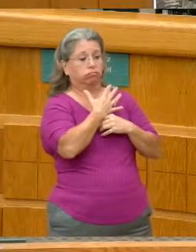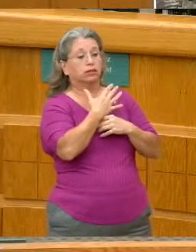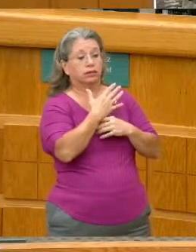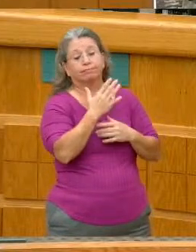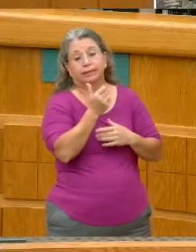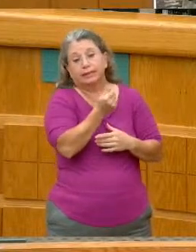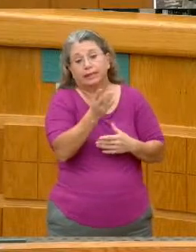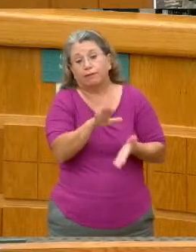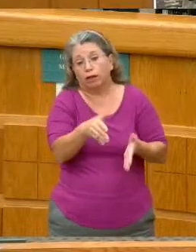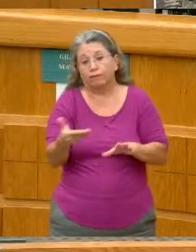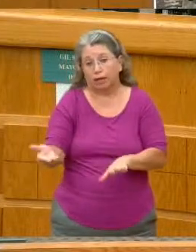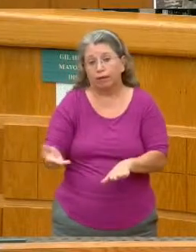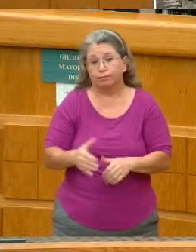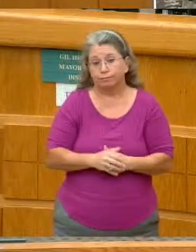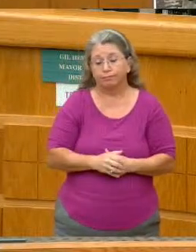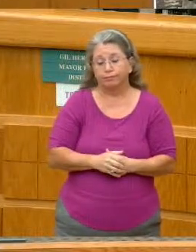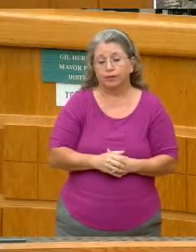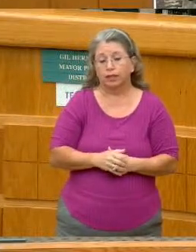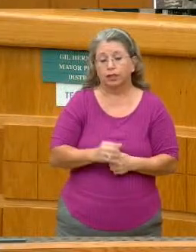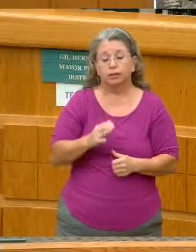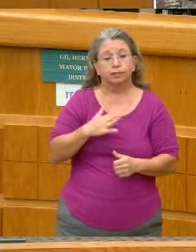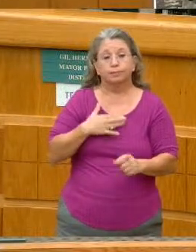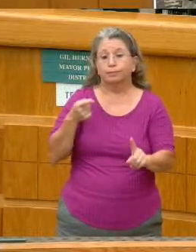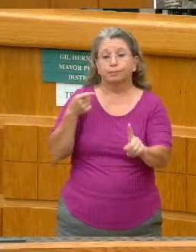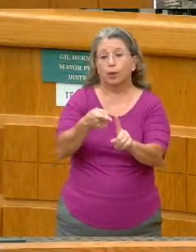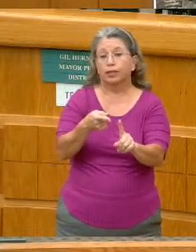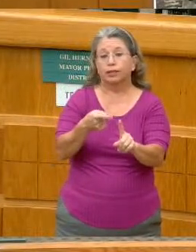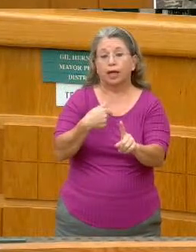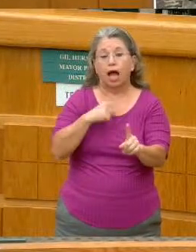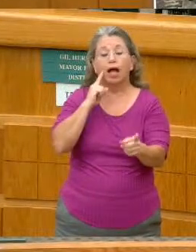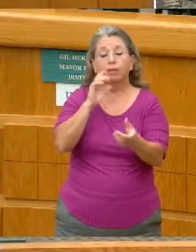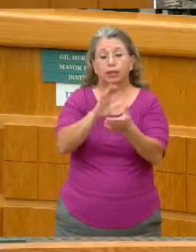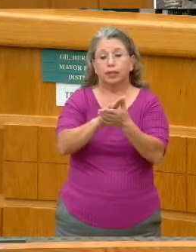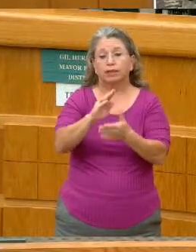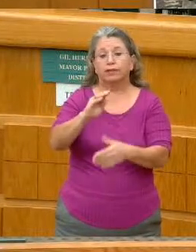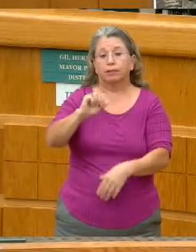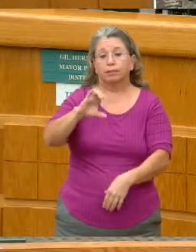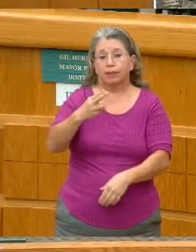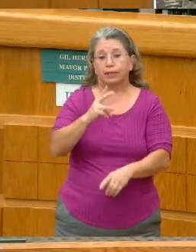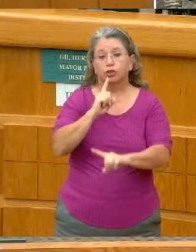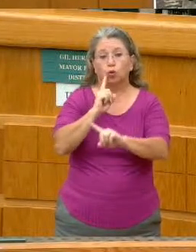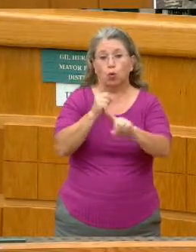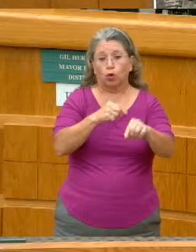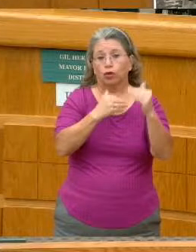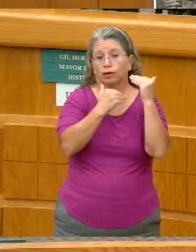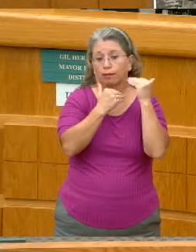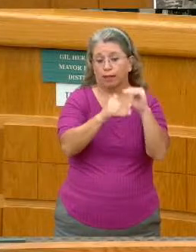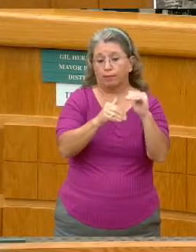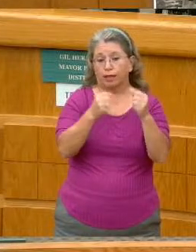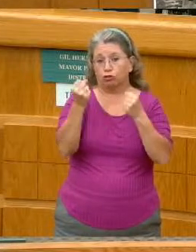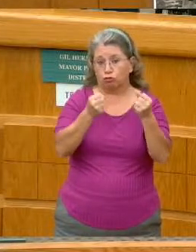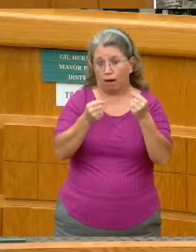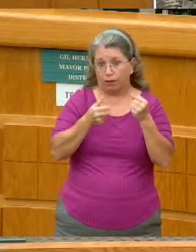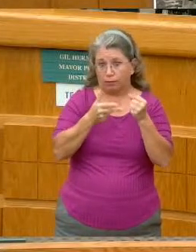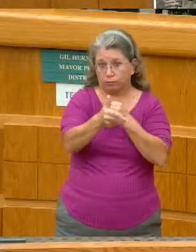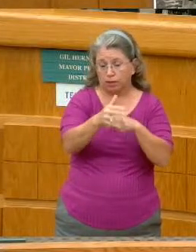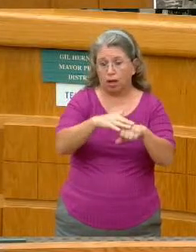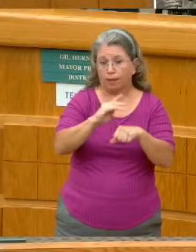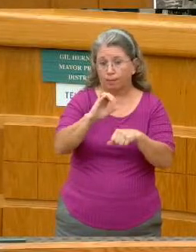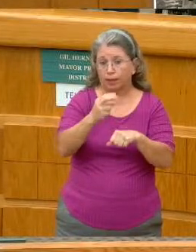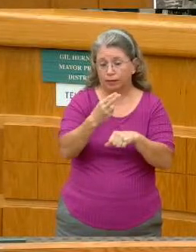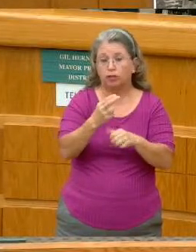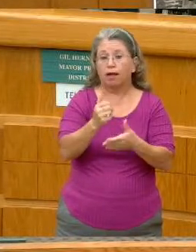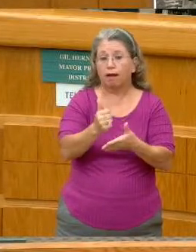line, is that I believe the beach order helped flatten that curve. I believe that it helped to save lives.